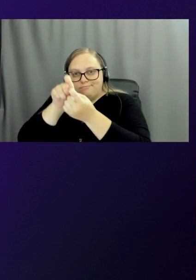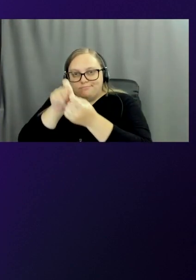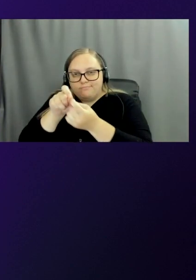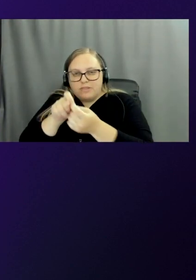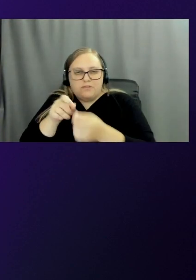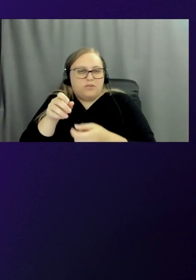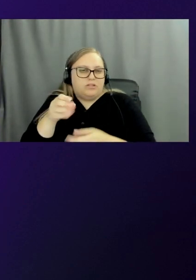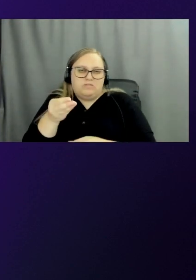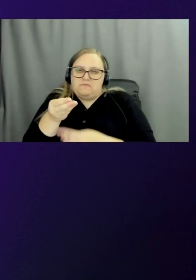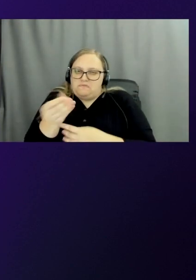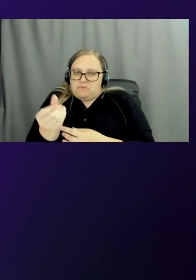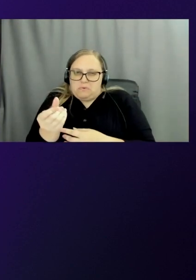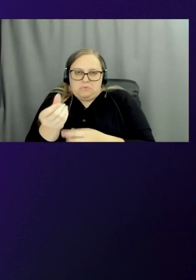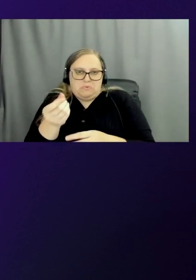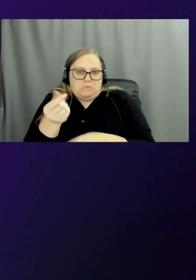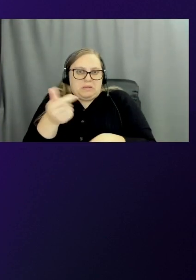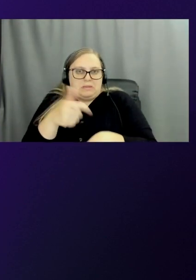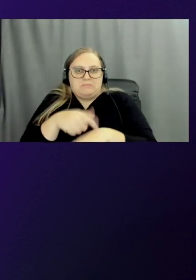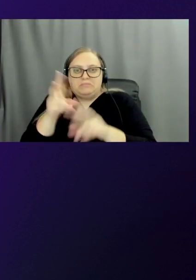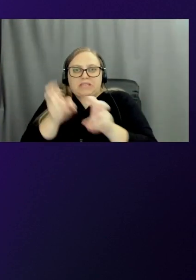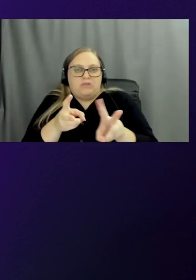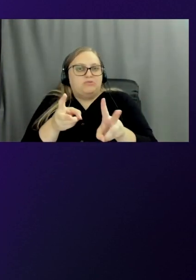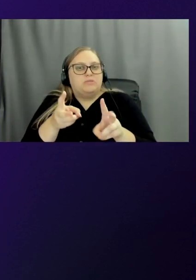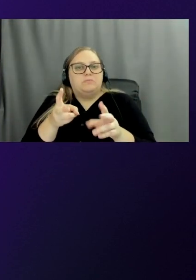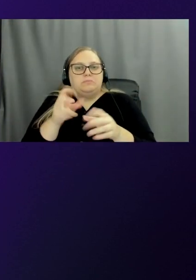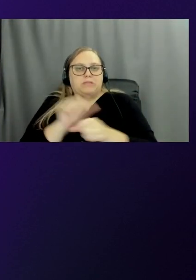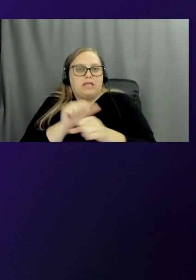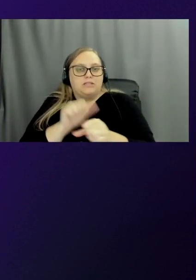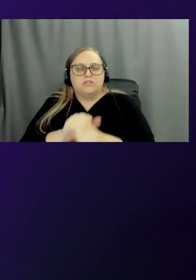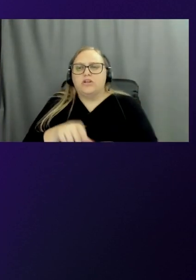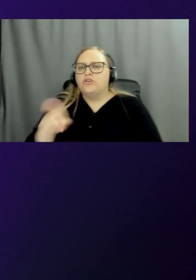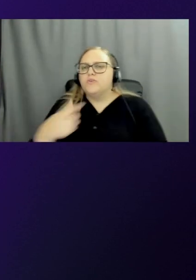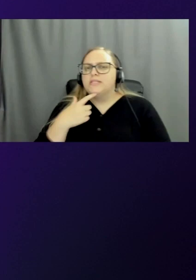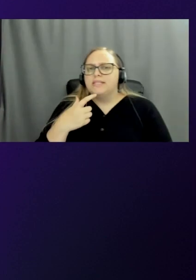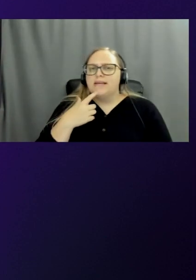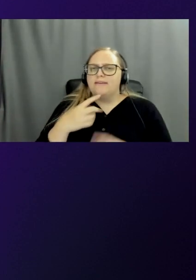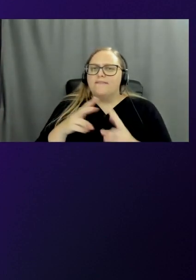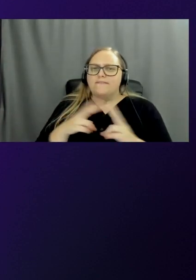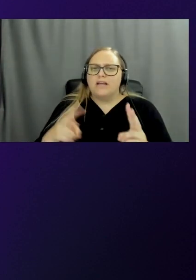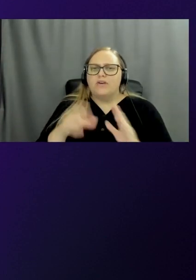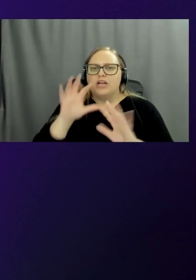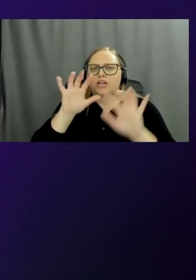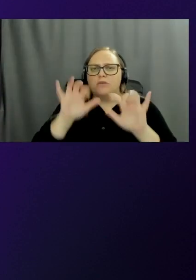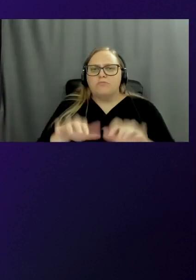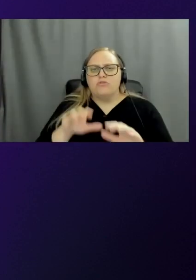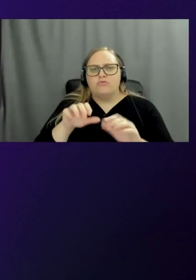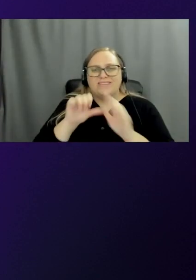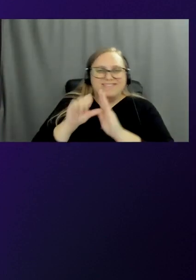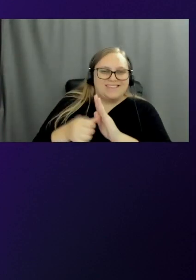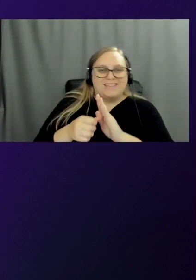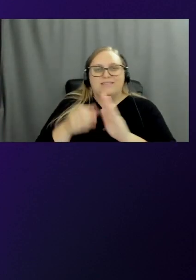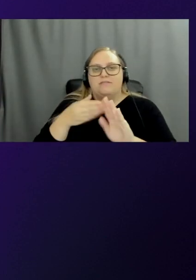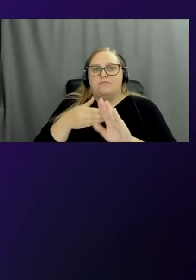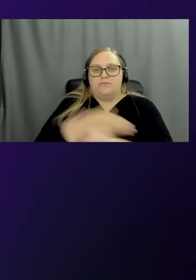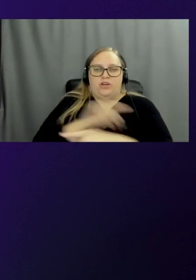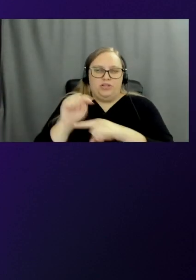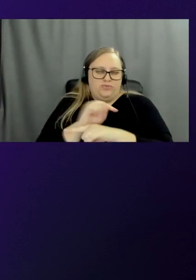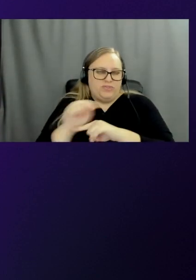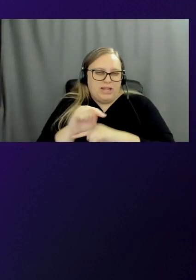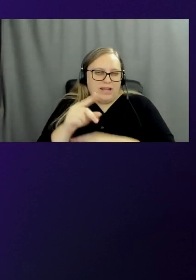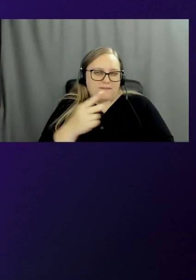downstream tasks. Right, so you said a very compute-intensive pre-training phase. How compute intensive